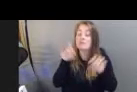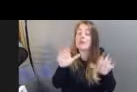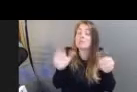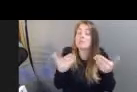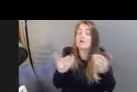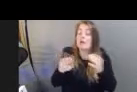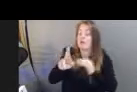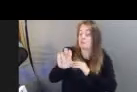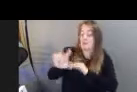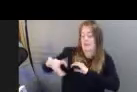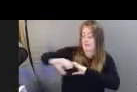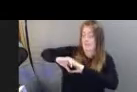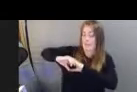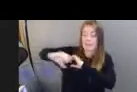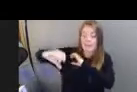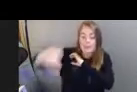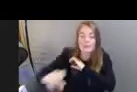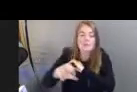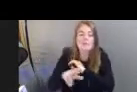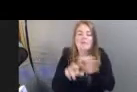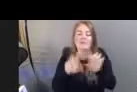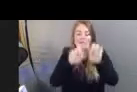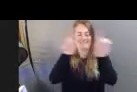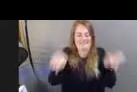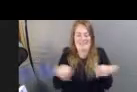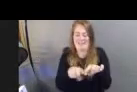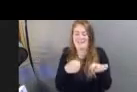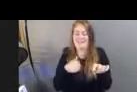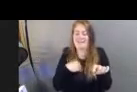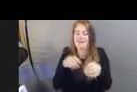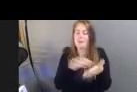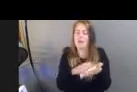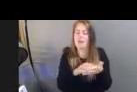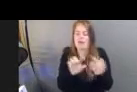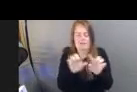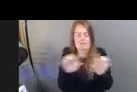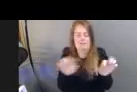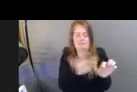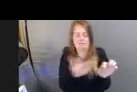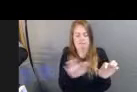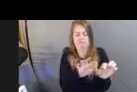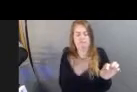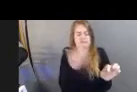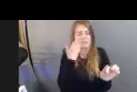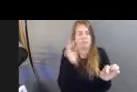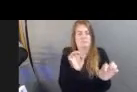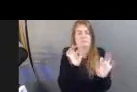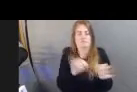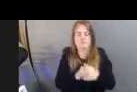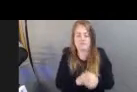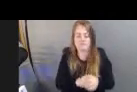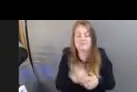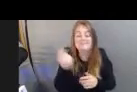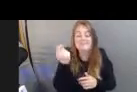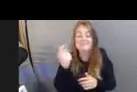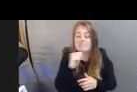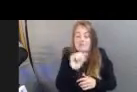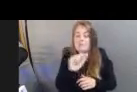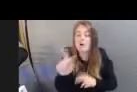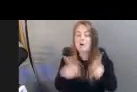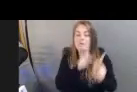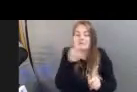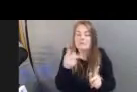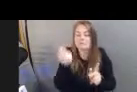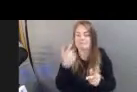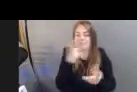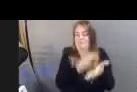for example, or even tactile touch signage, it's a huge thing and it goes a long way. Now, not everybody knows or can understand